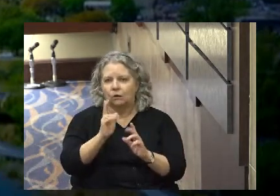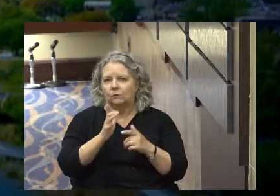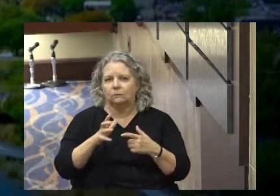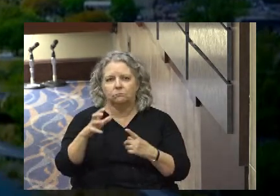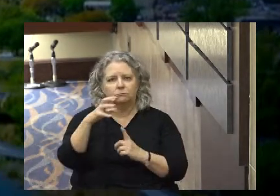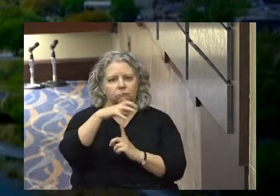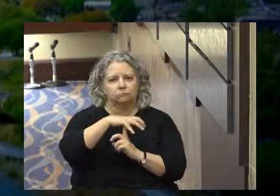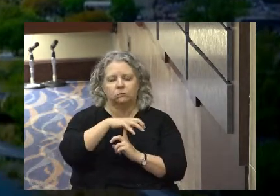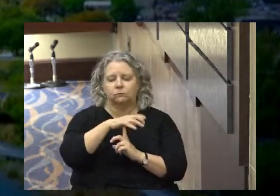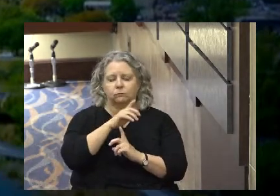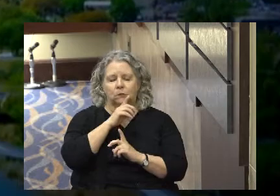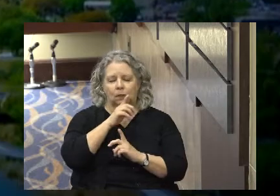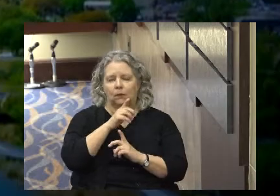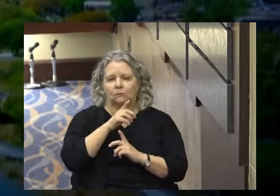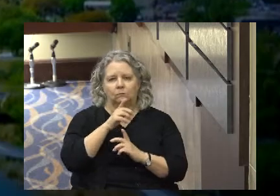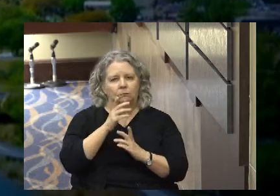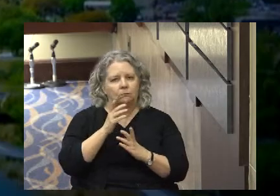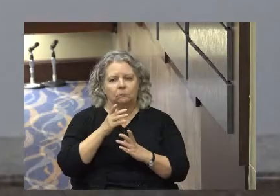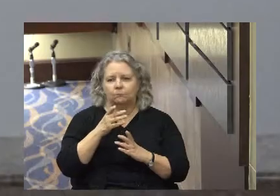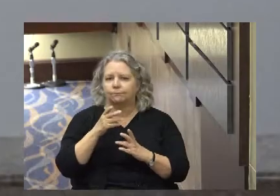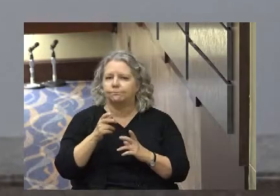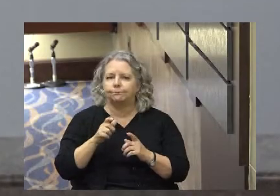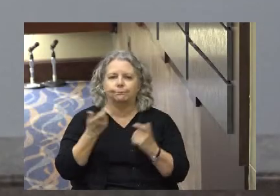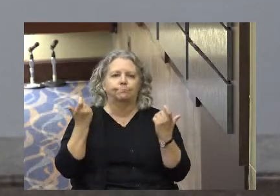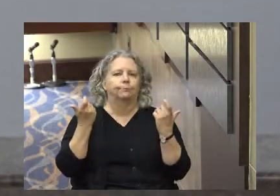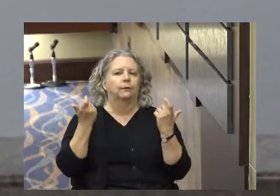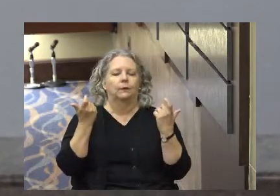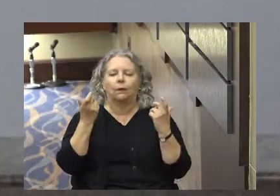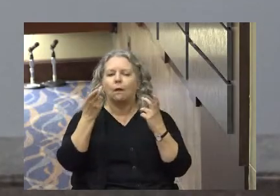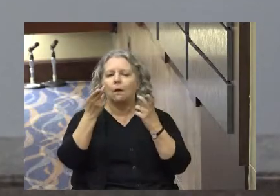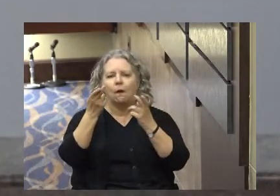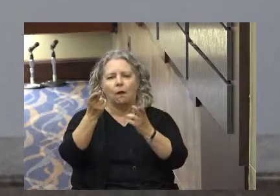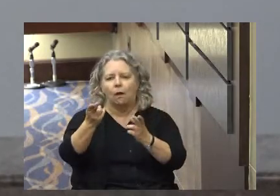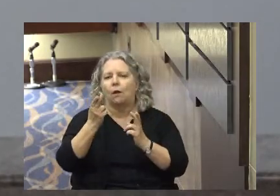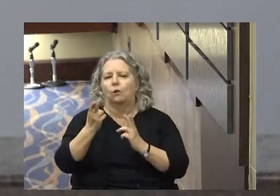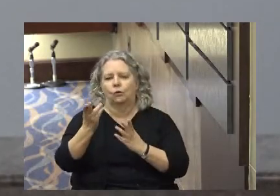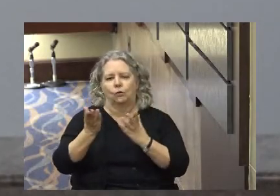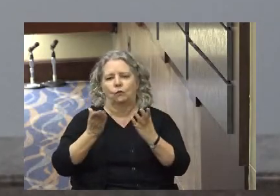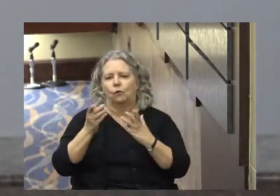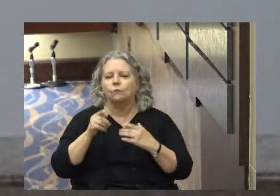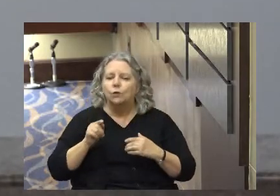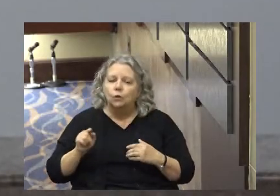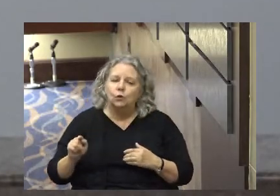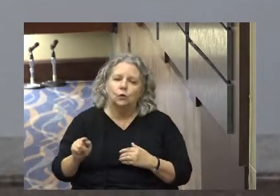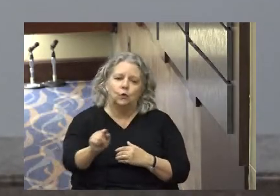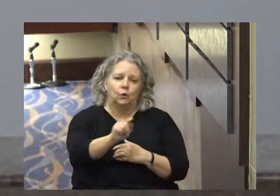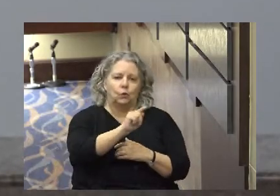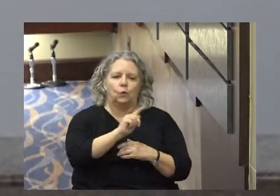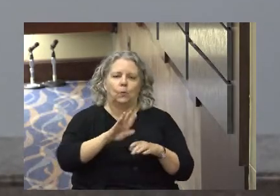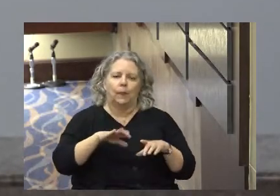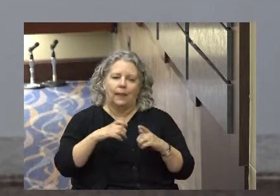It's an honor of a lifetime to serve you as a council and every one of our residents.